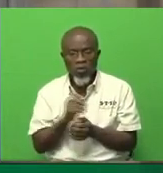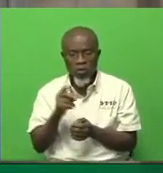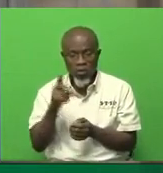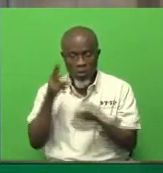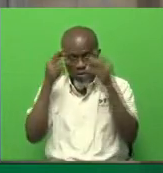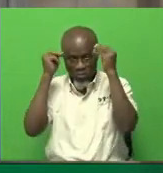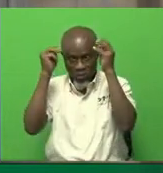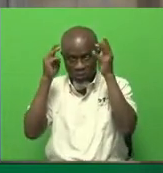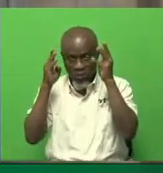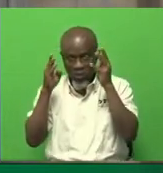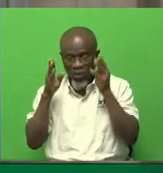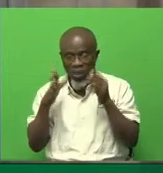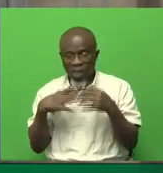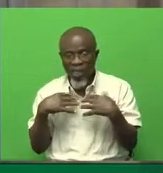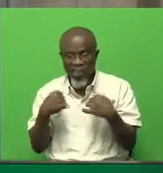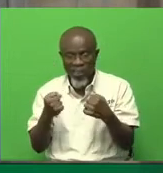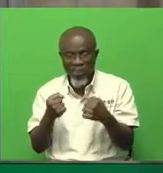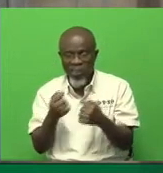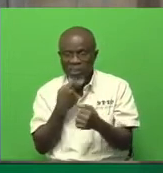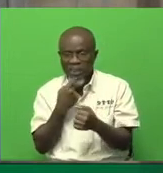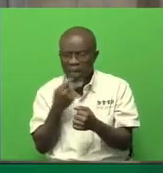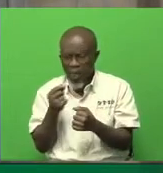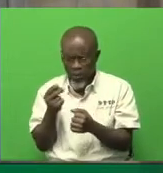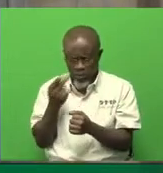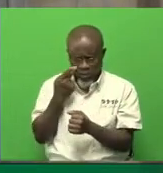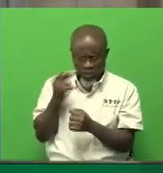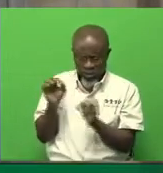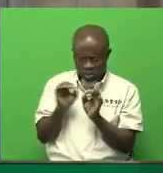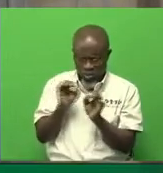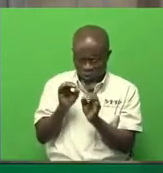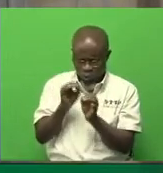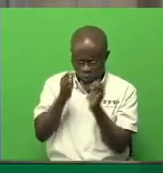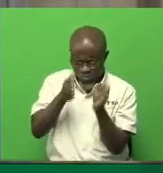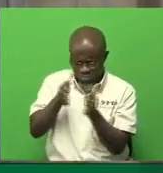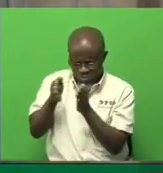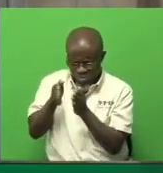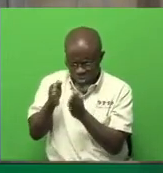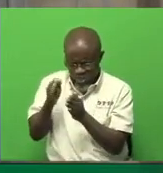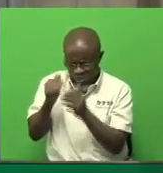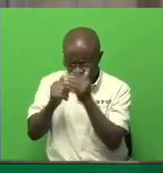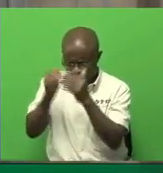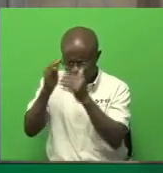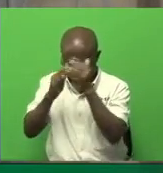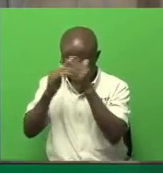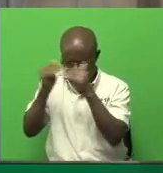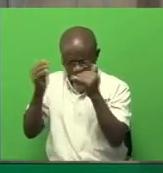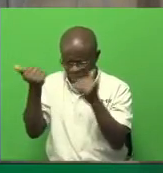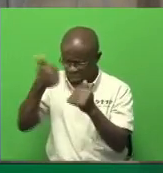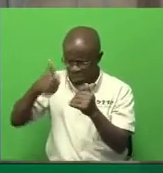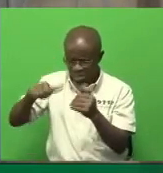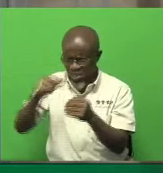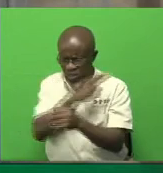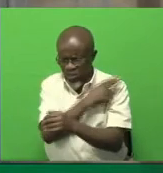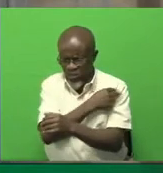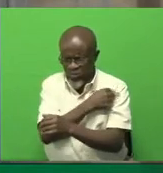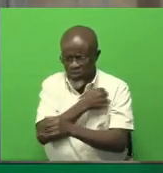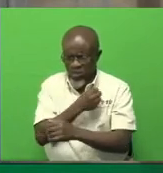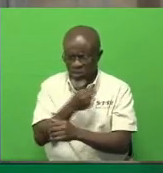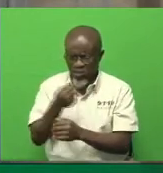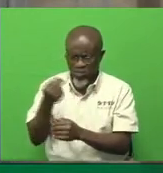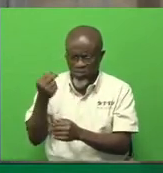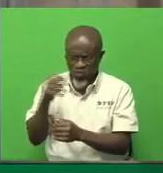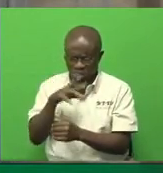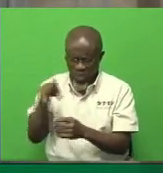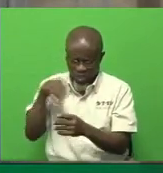when he entered office in 2011. this is a UNC initiative he also noted that the hospital was earmarked for construction